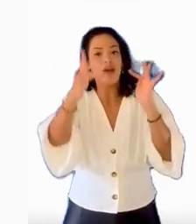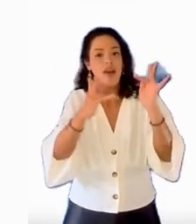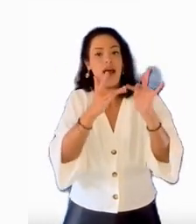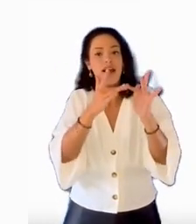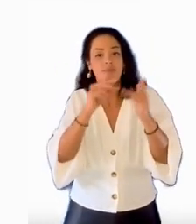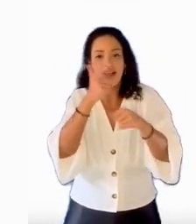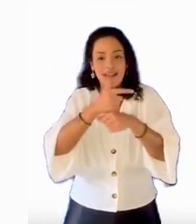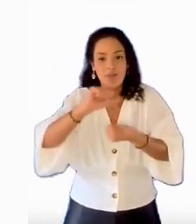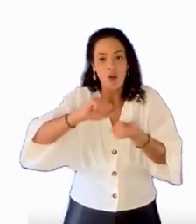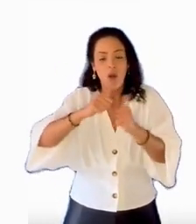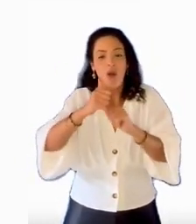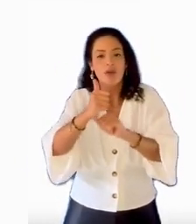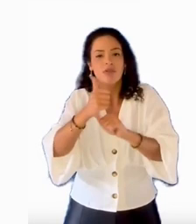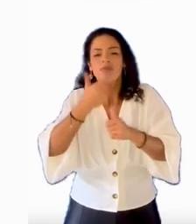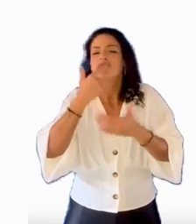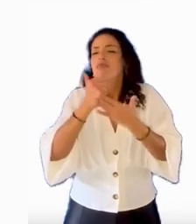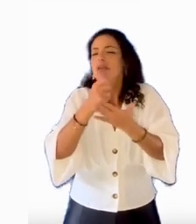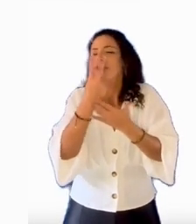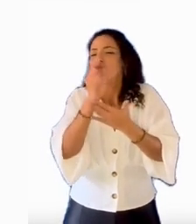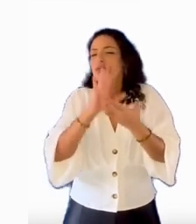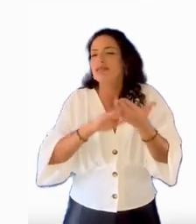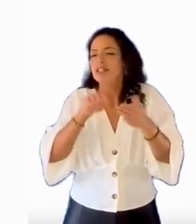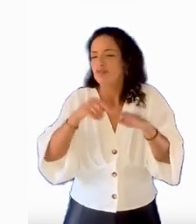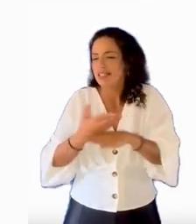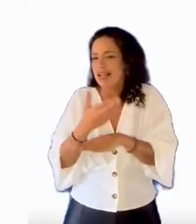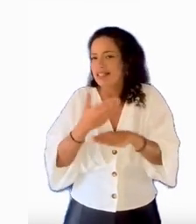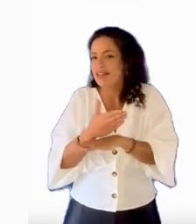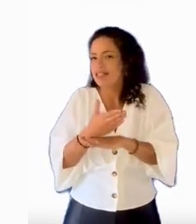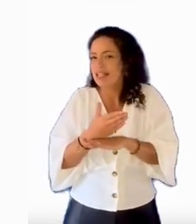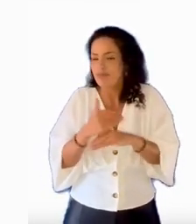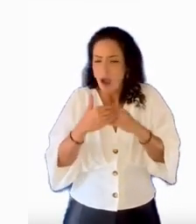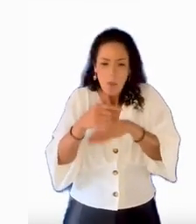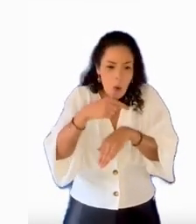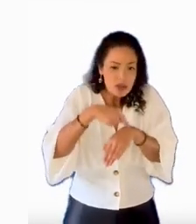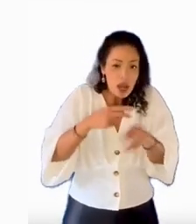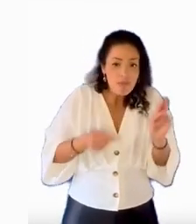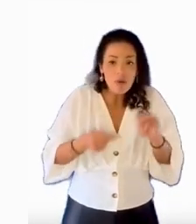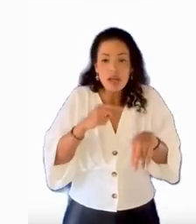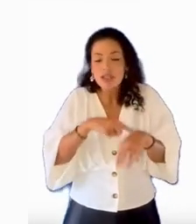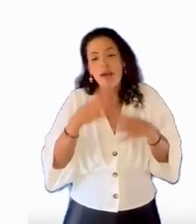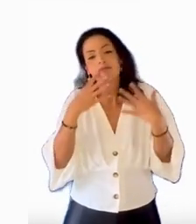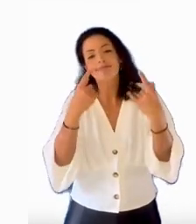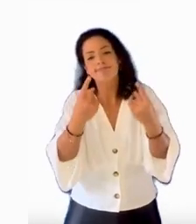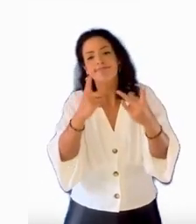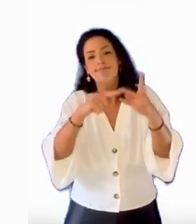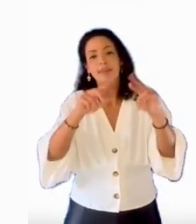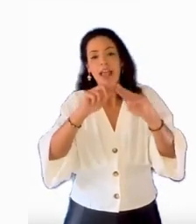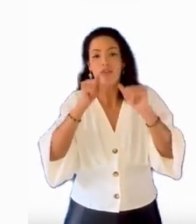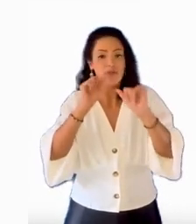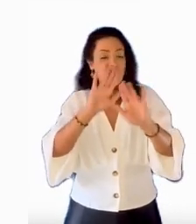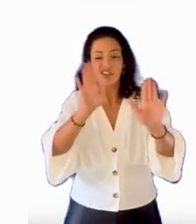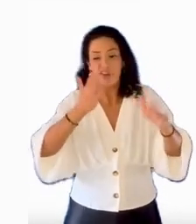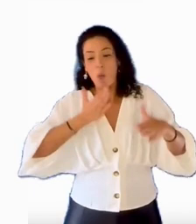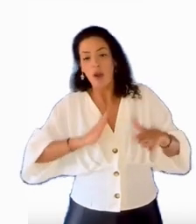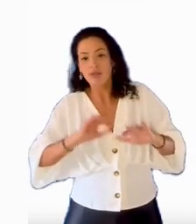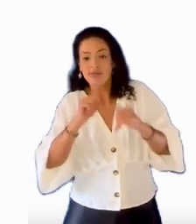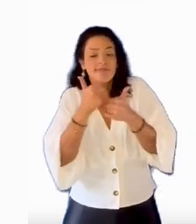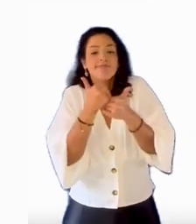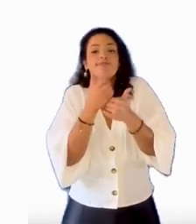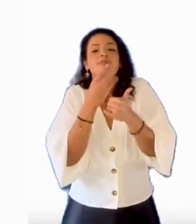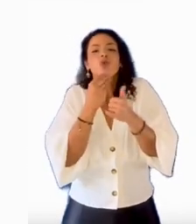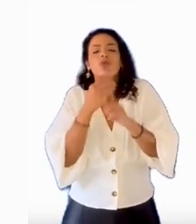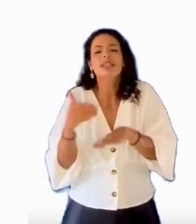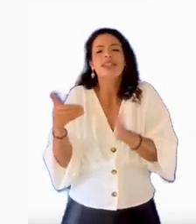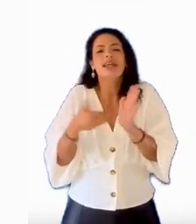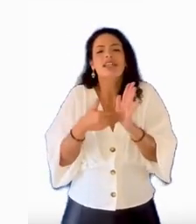We recommend taking 20 minutes for this activity, but feel free to spend more time or less. If you would prefer not to participate, please use the